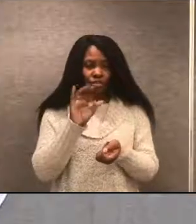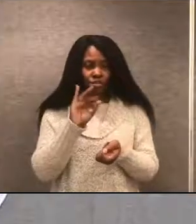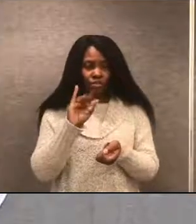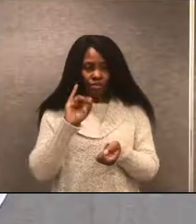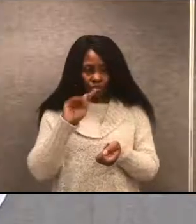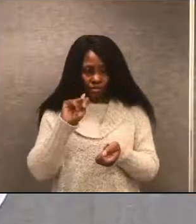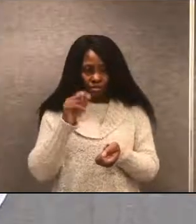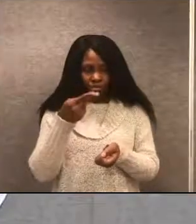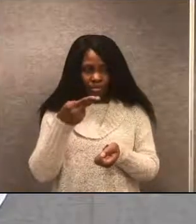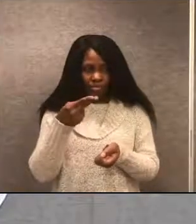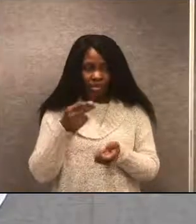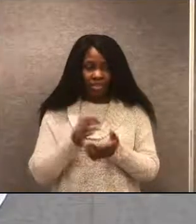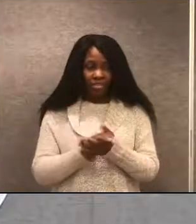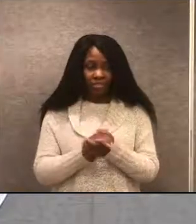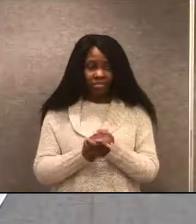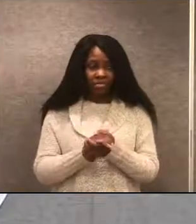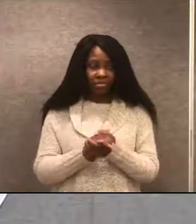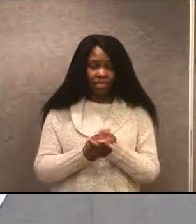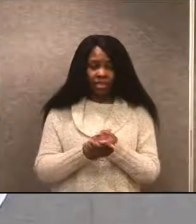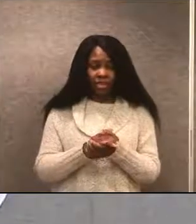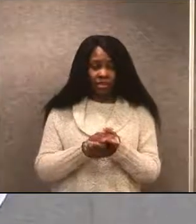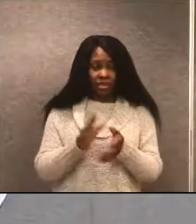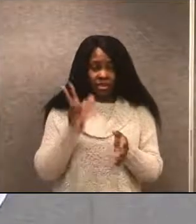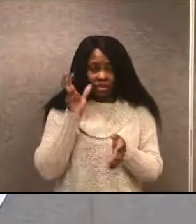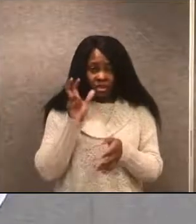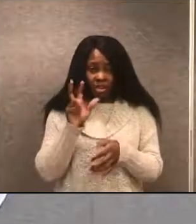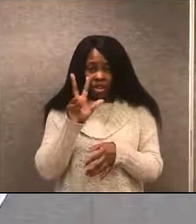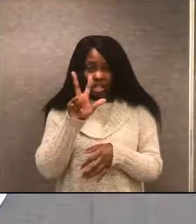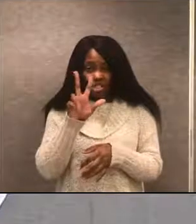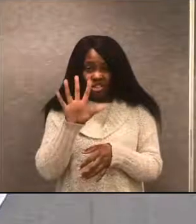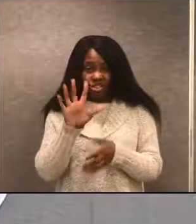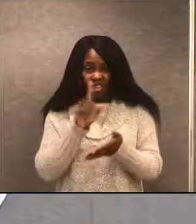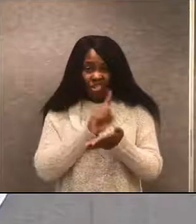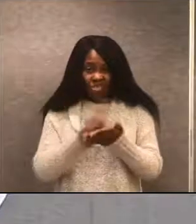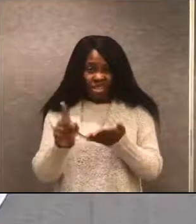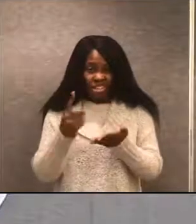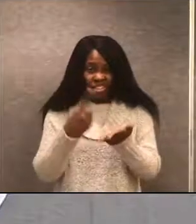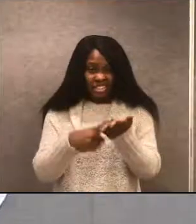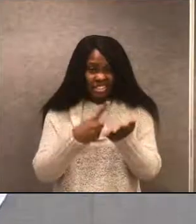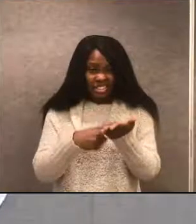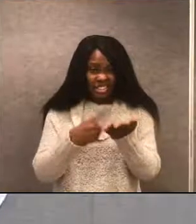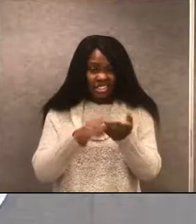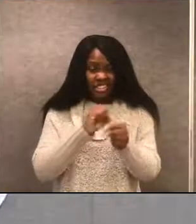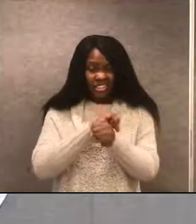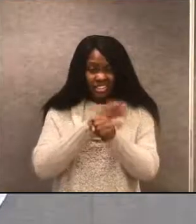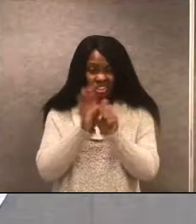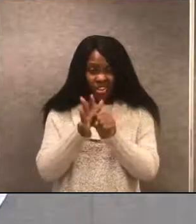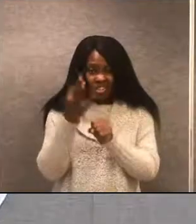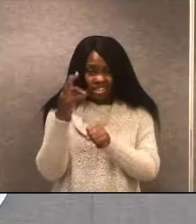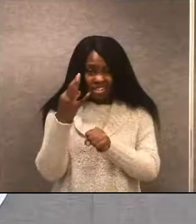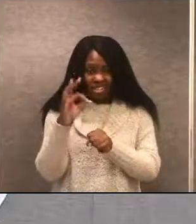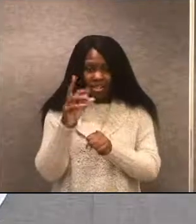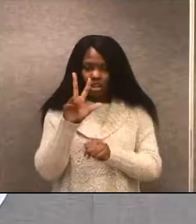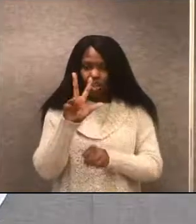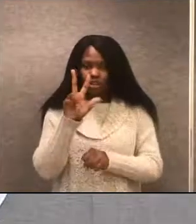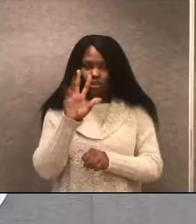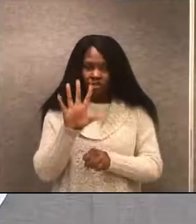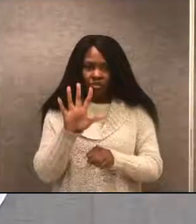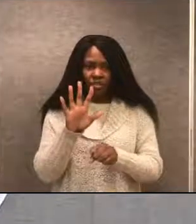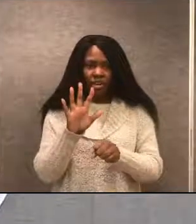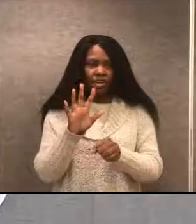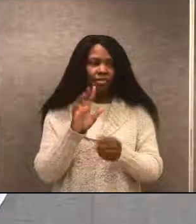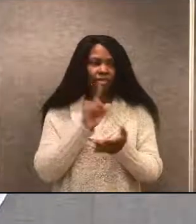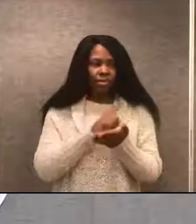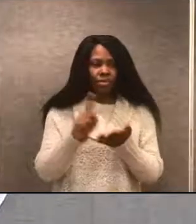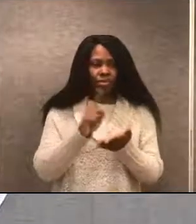Listen, 35 weeks of talking about this COVID-19, 35 weeks in bringing